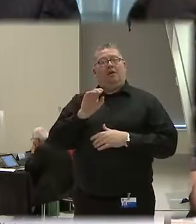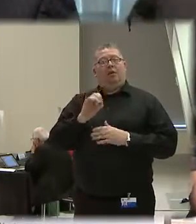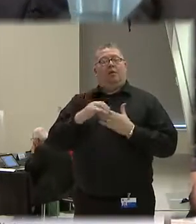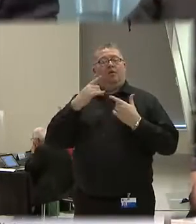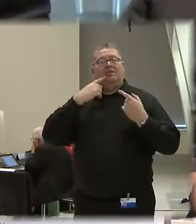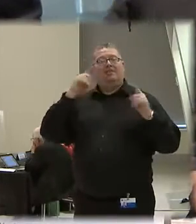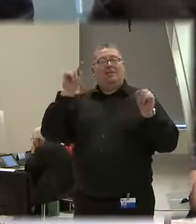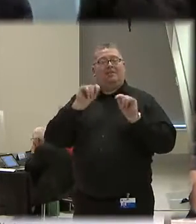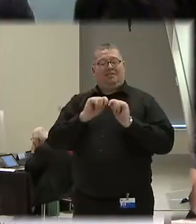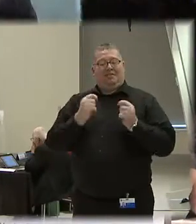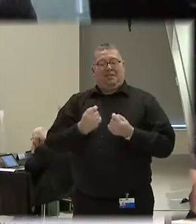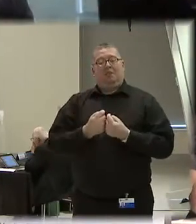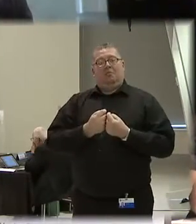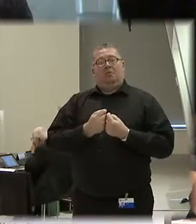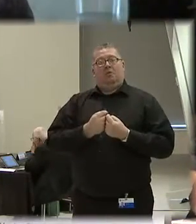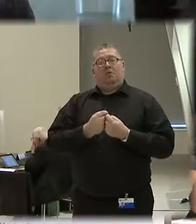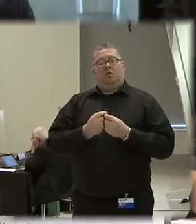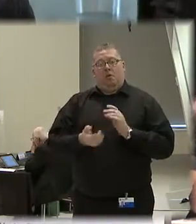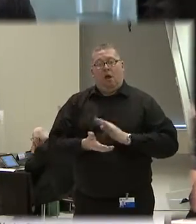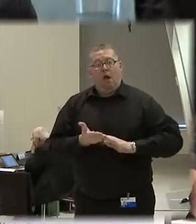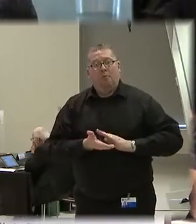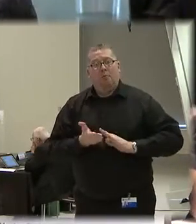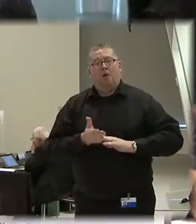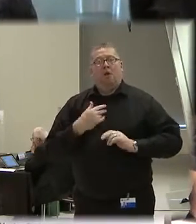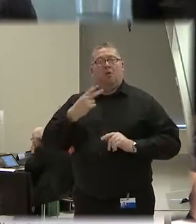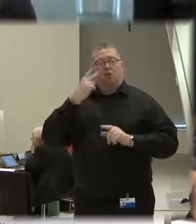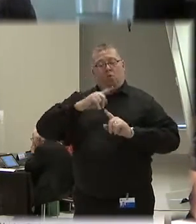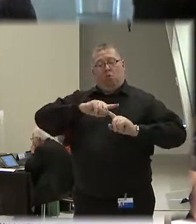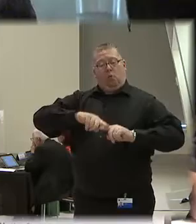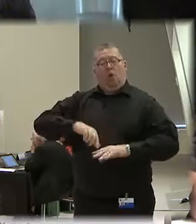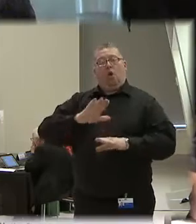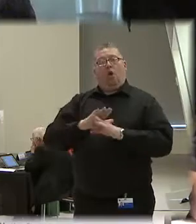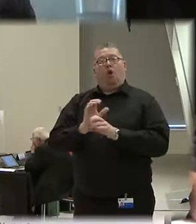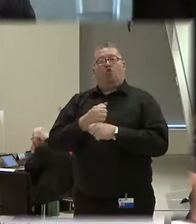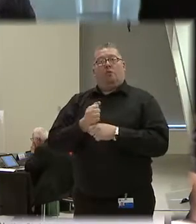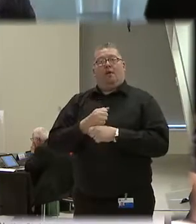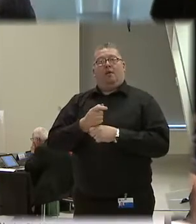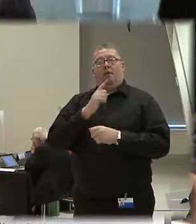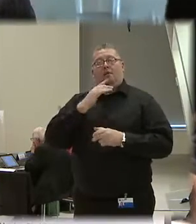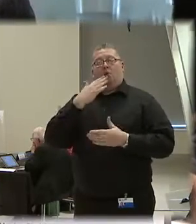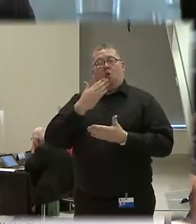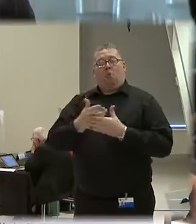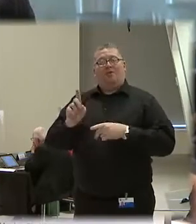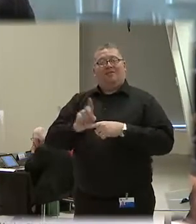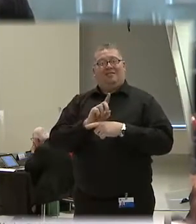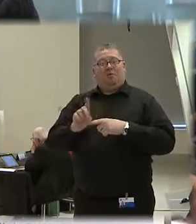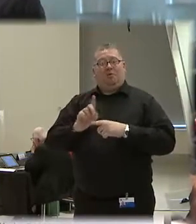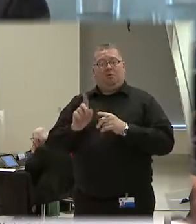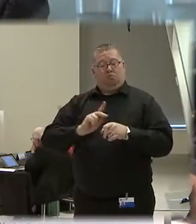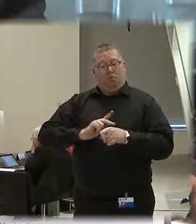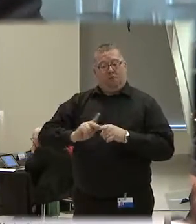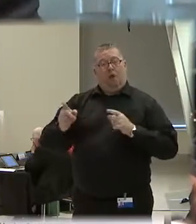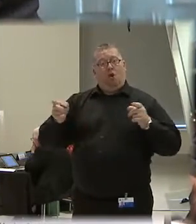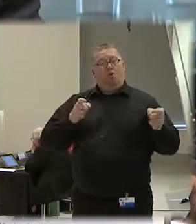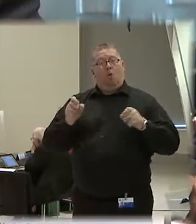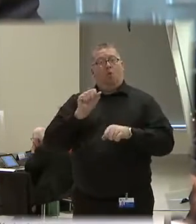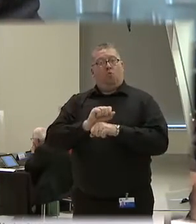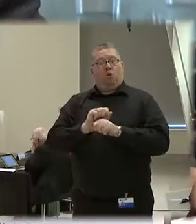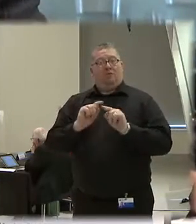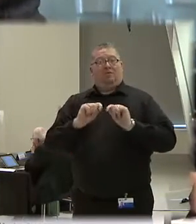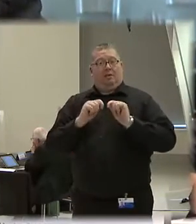team tactics, tactical operations, rely on the creation of a well-disciplined, professional, and controlled working